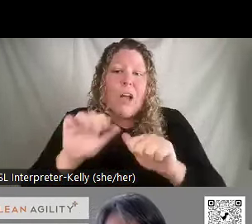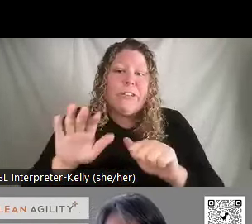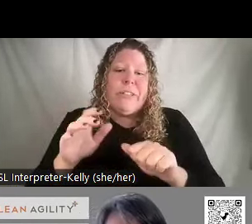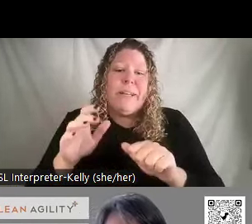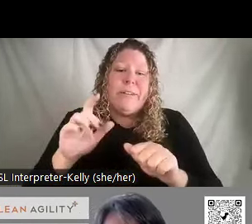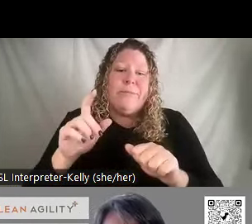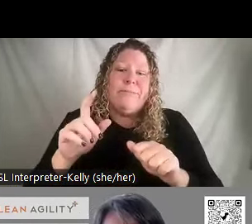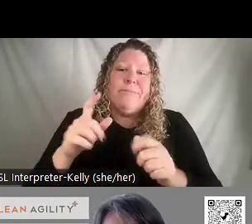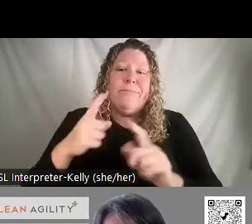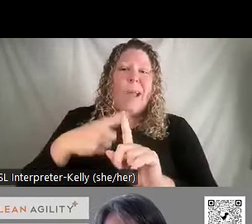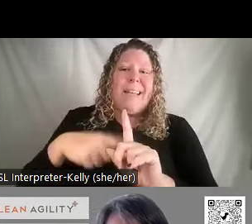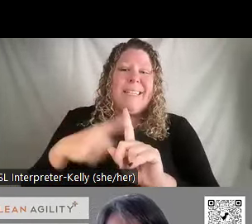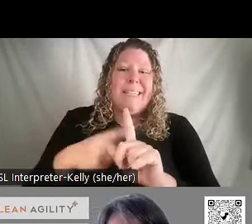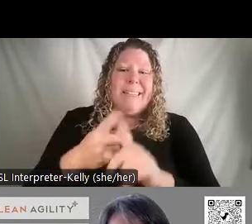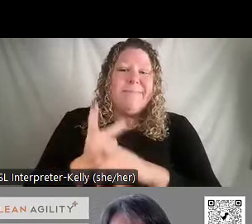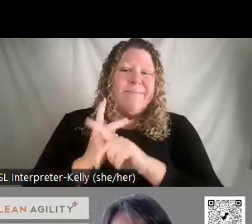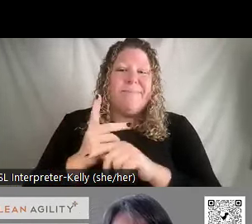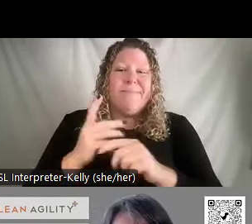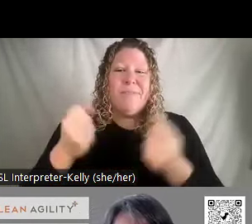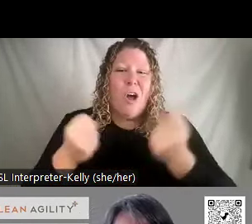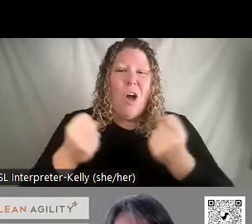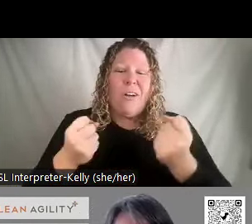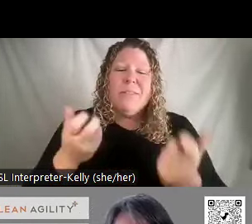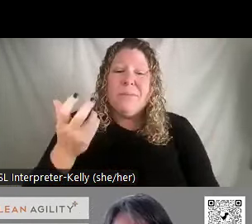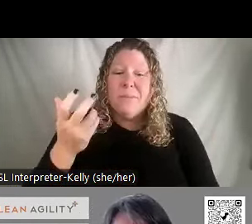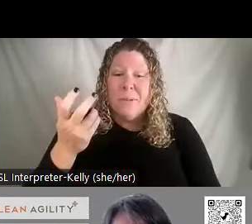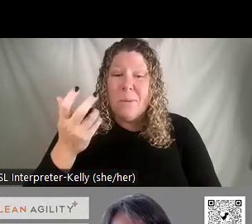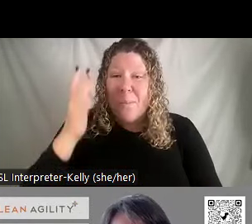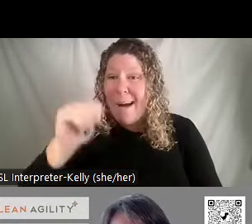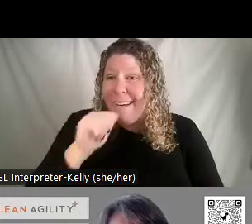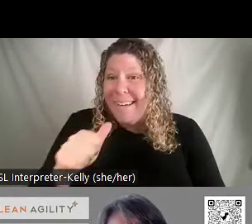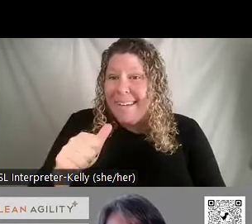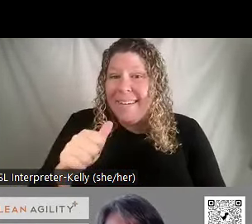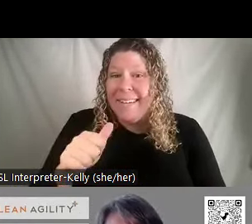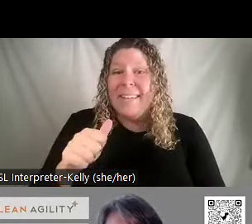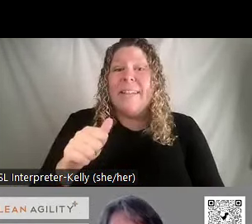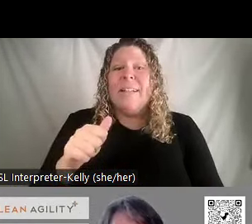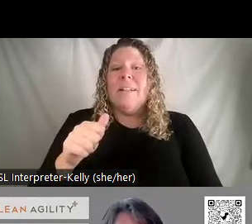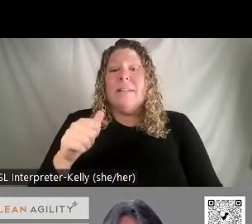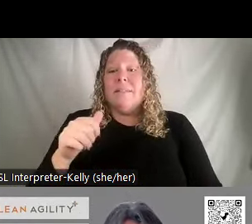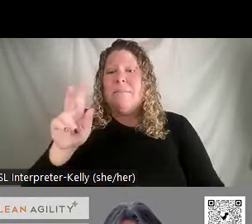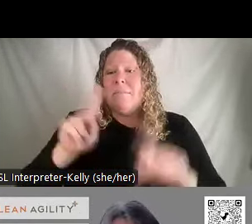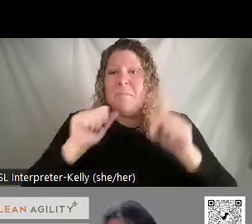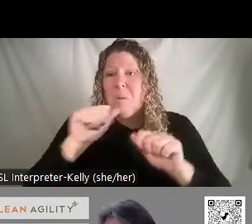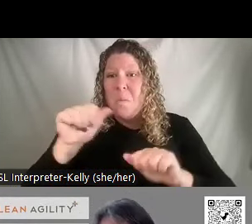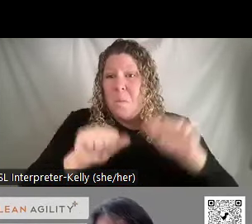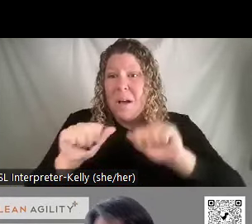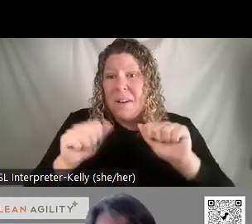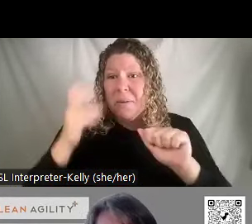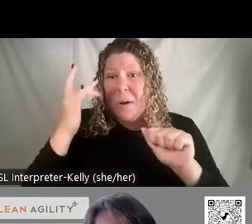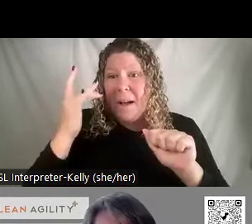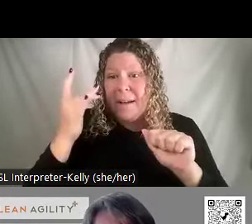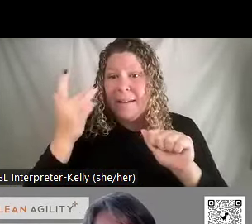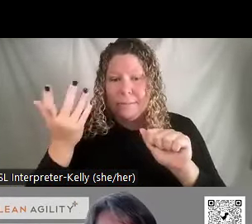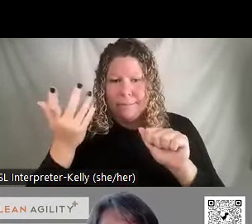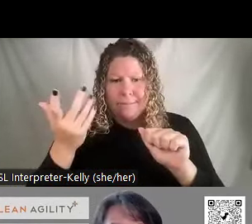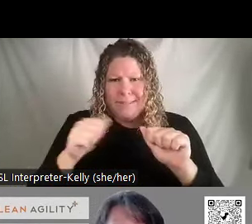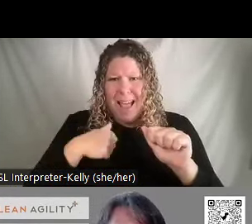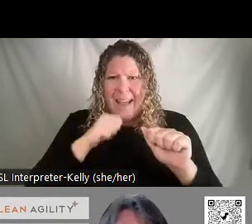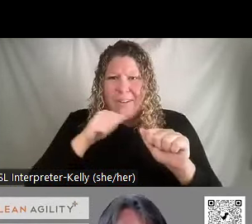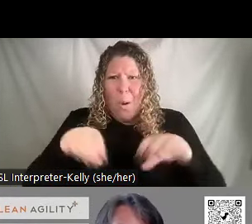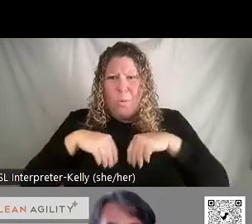wash a rented car. And why is that? And I think the reason is people don't wash a rented car because they don't own it, right?